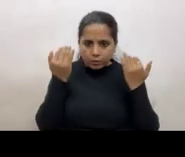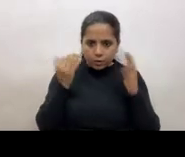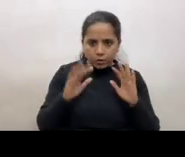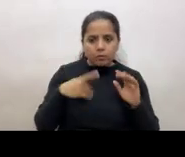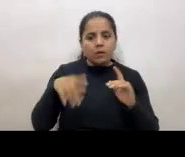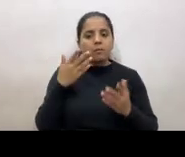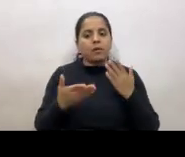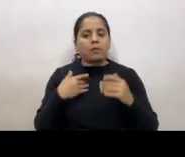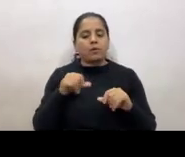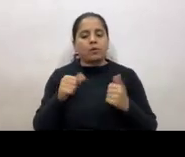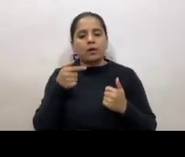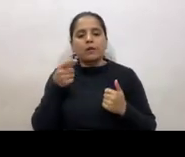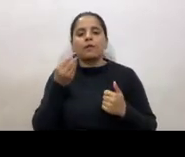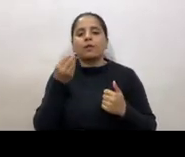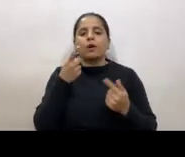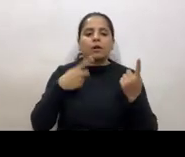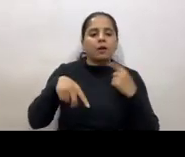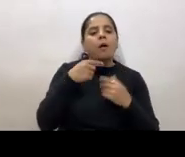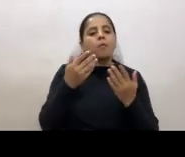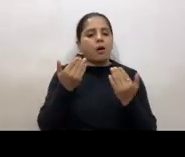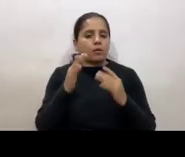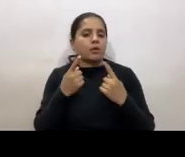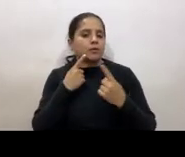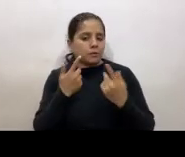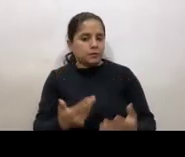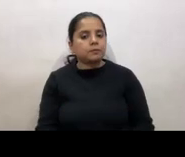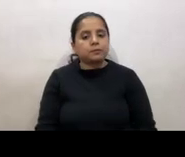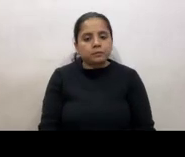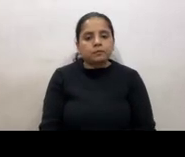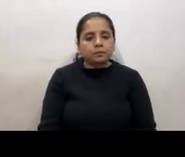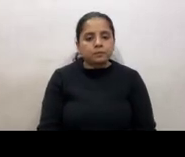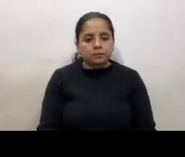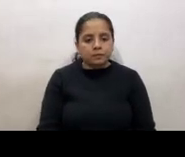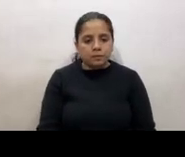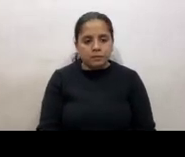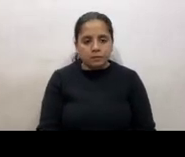could tweak a few of them. So,